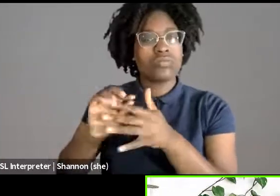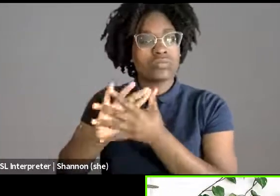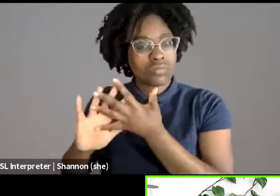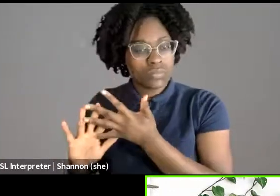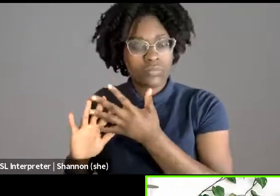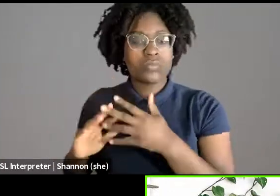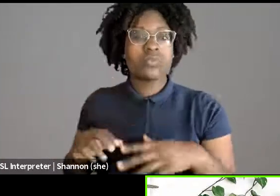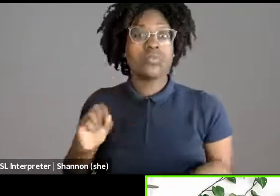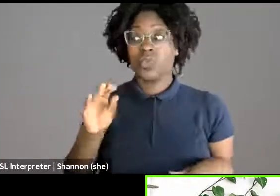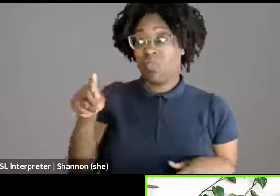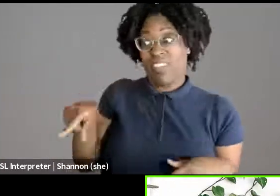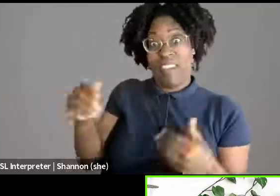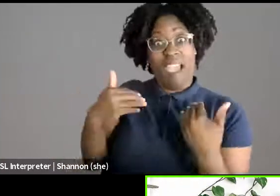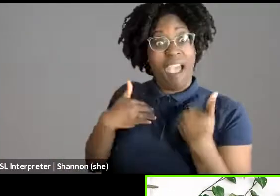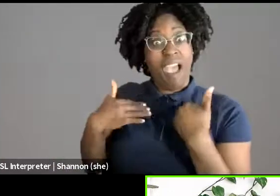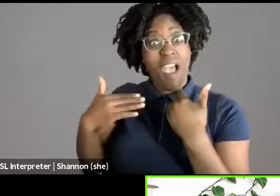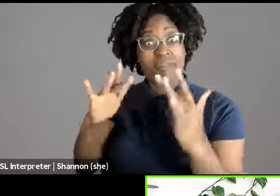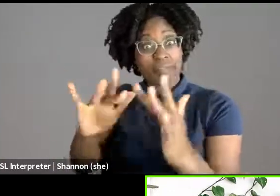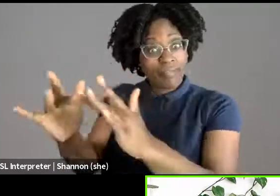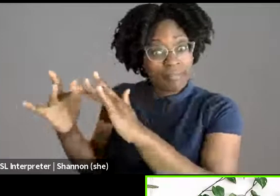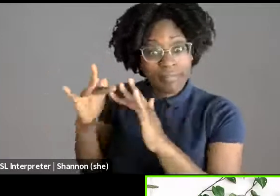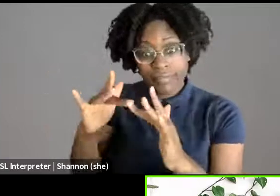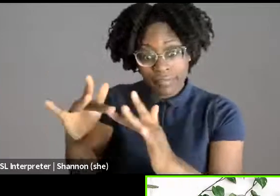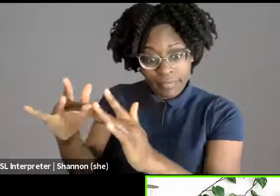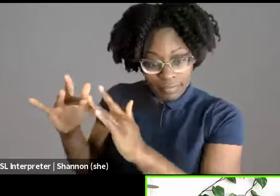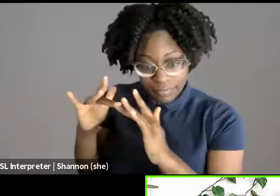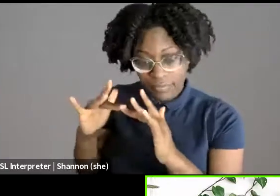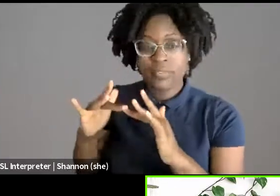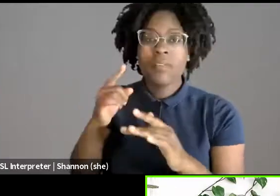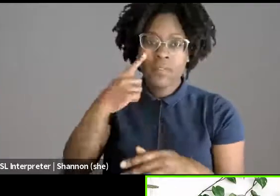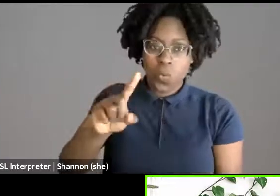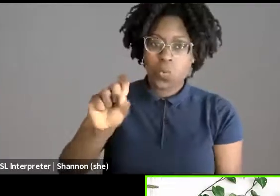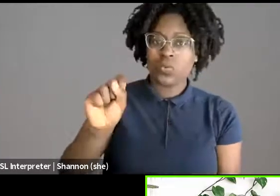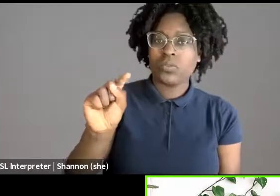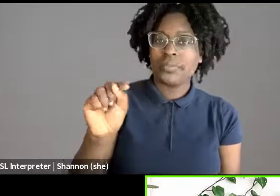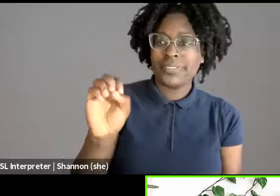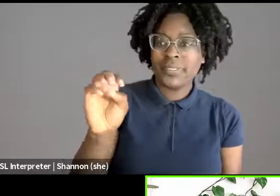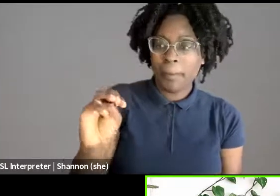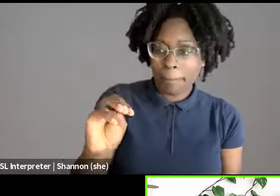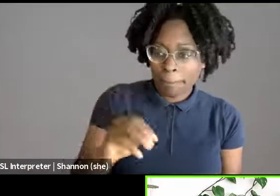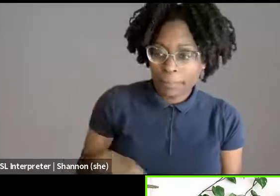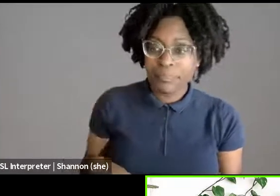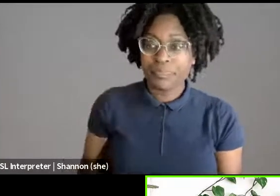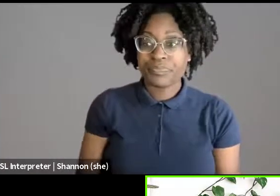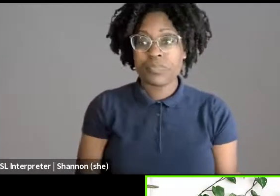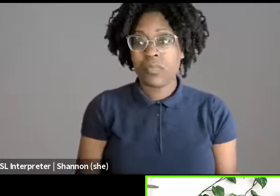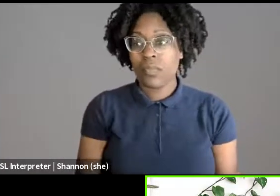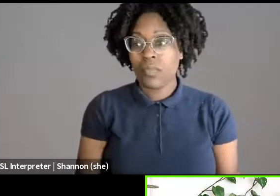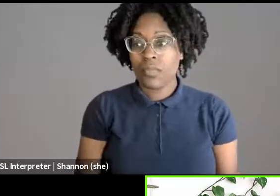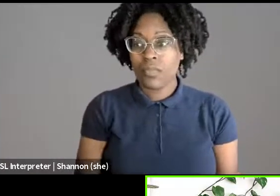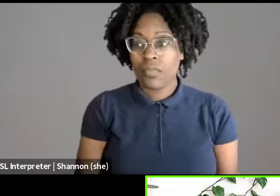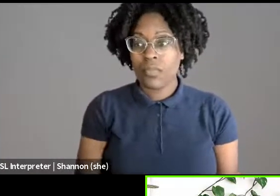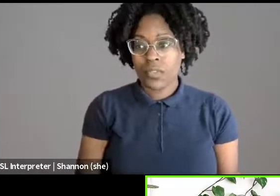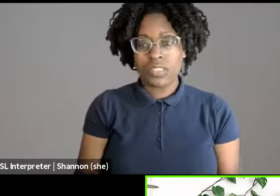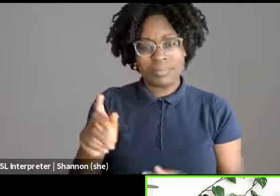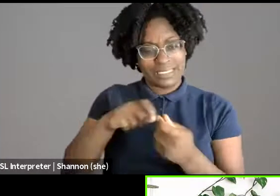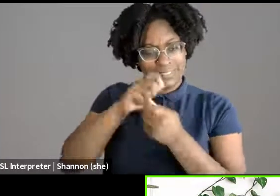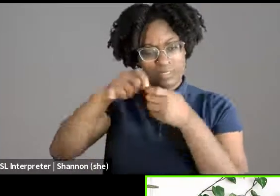they're connected to, if they can share that with you. It may still take some time to establish those